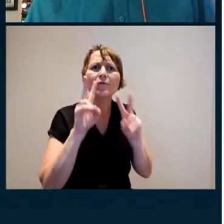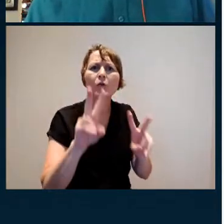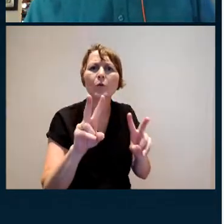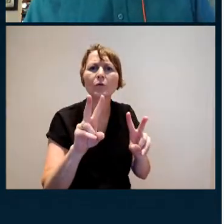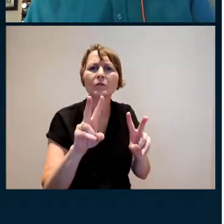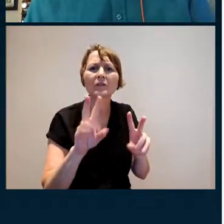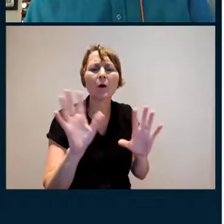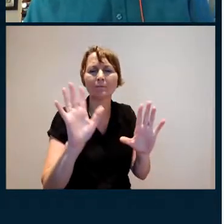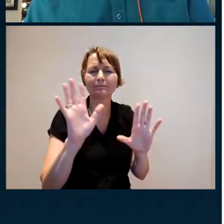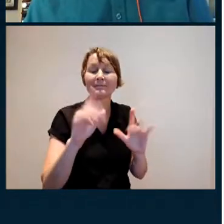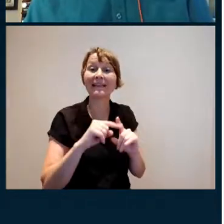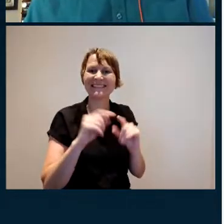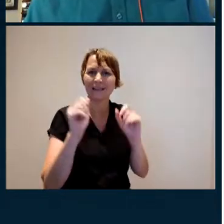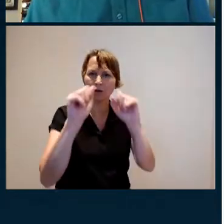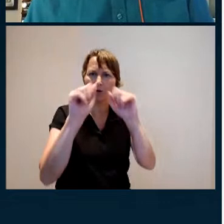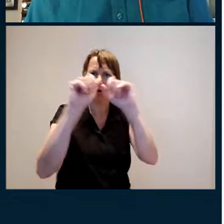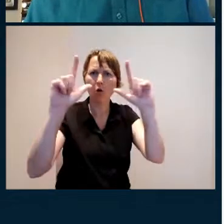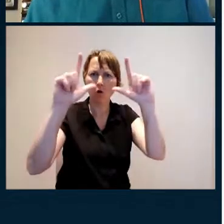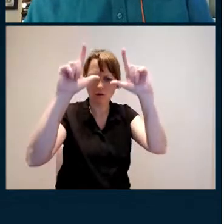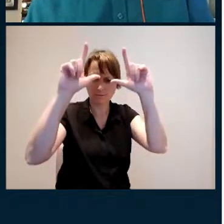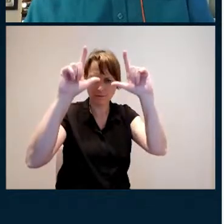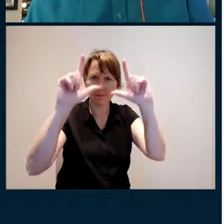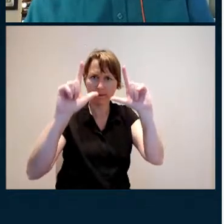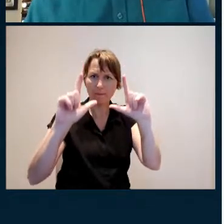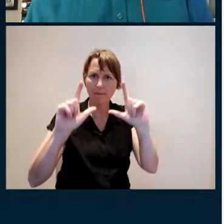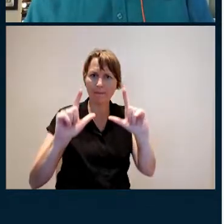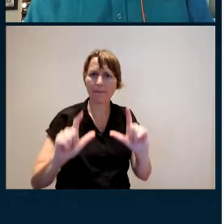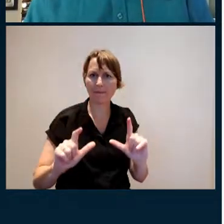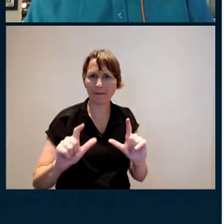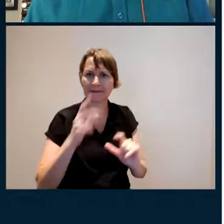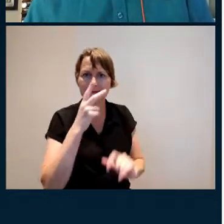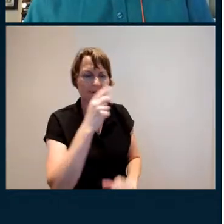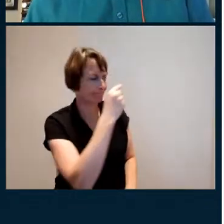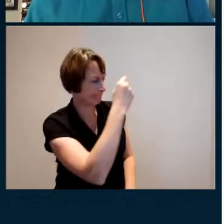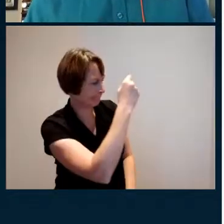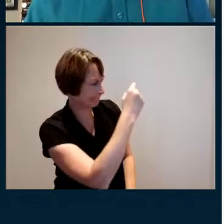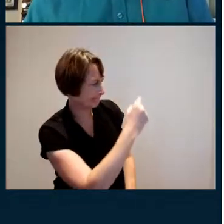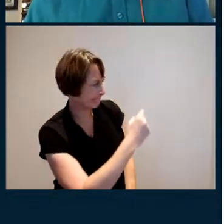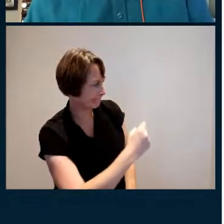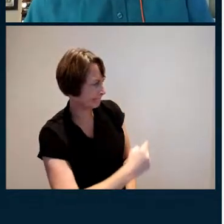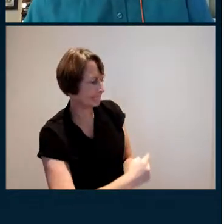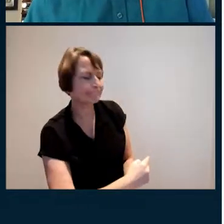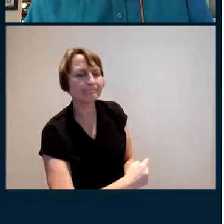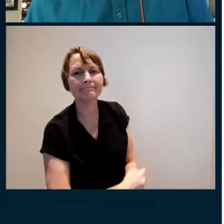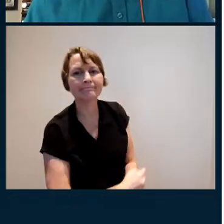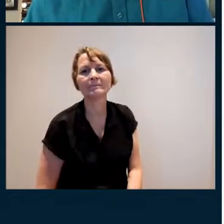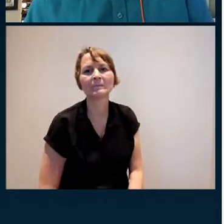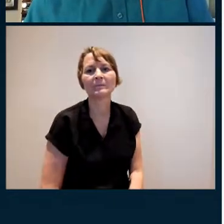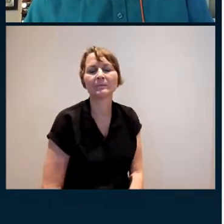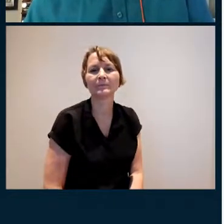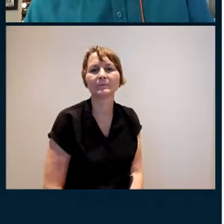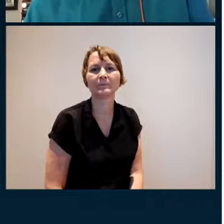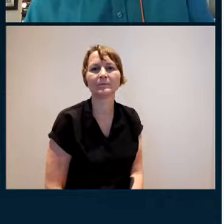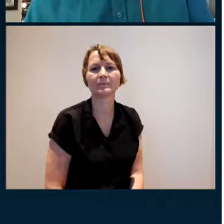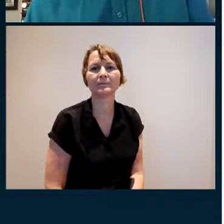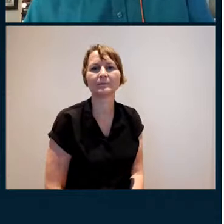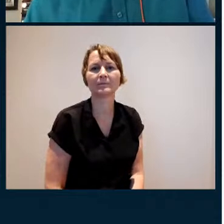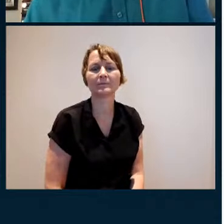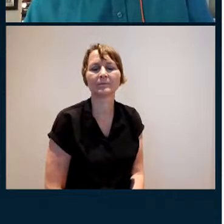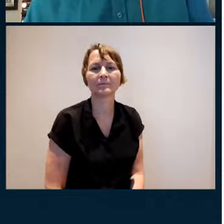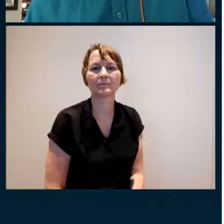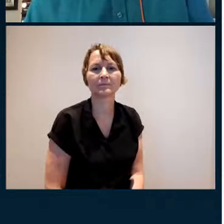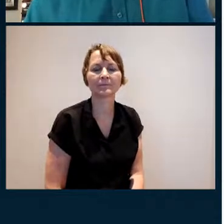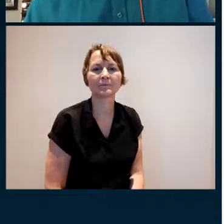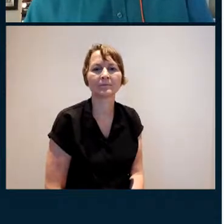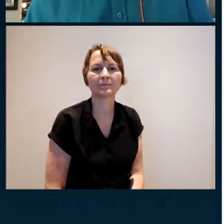the logs. So it's already also out of the thing, it's making it easy for me to track logs on these. And you'll see